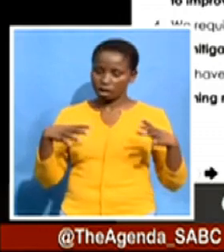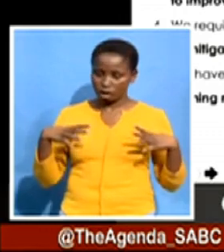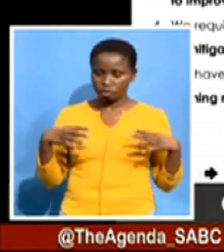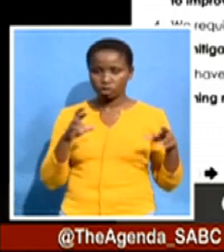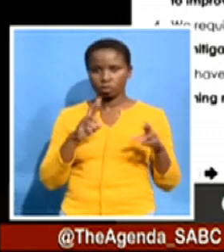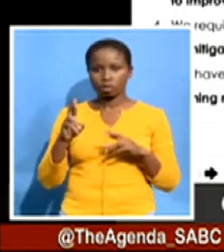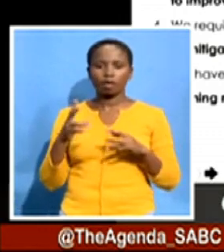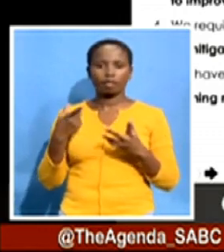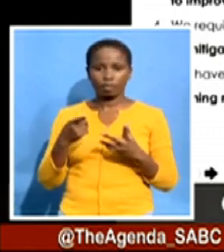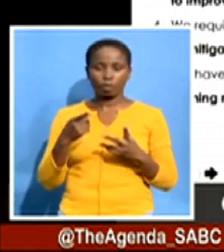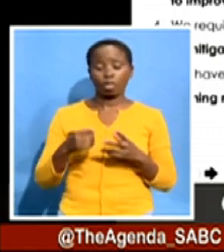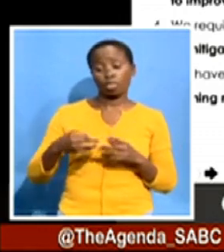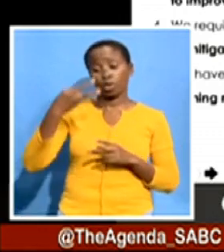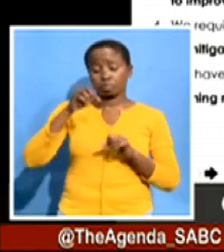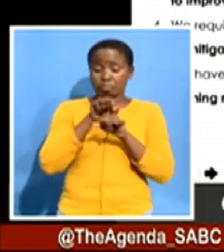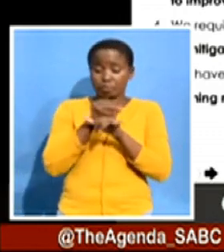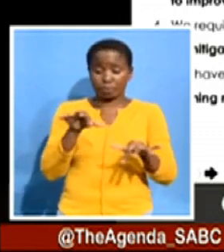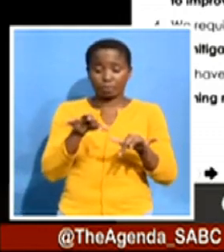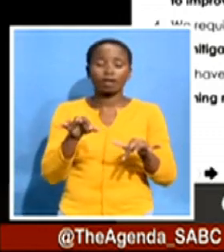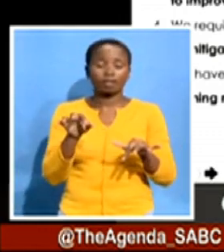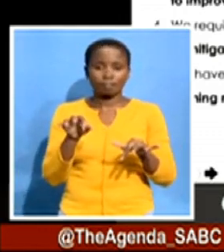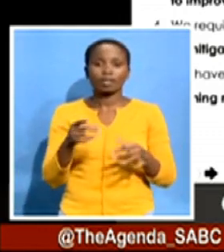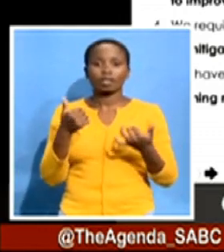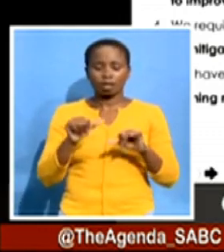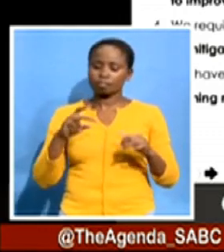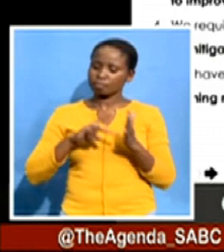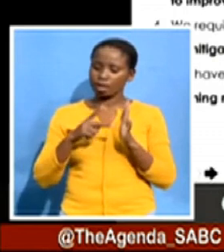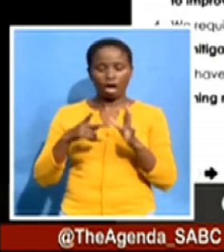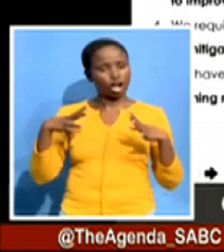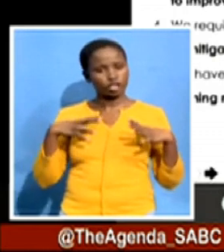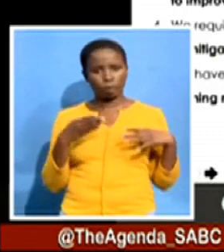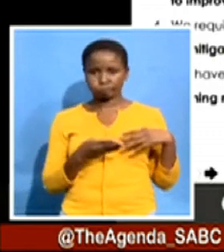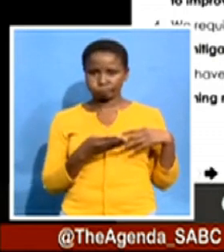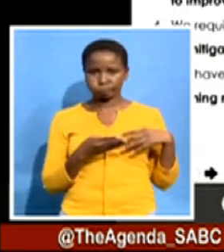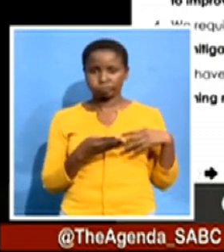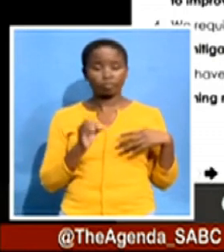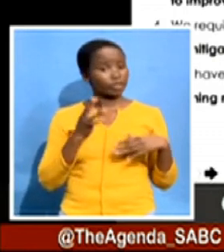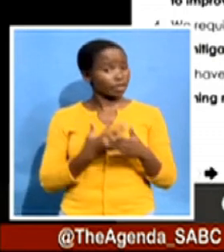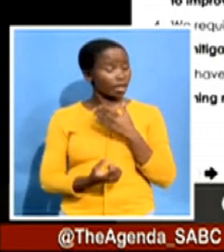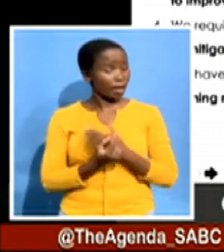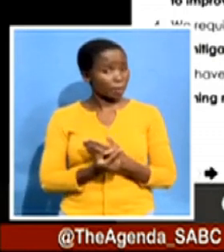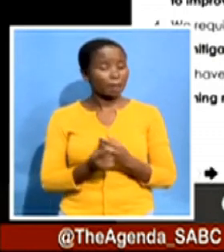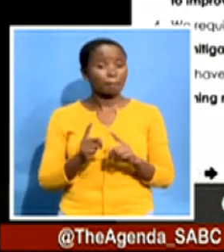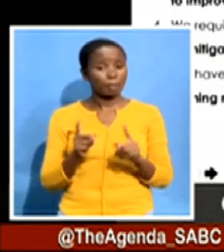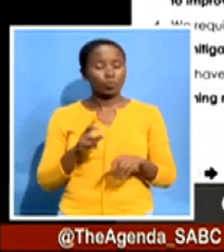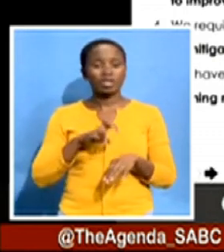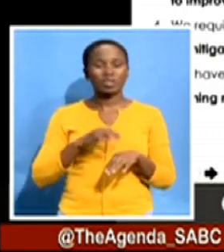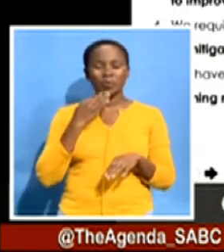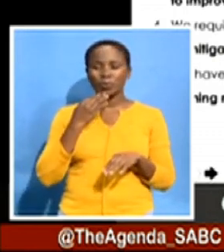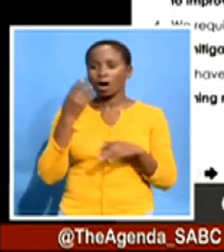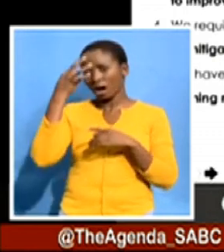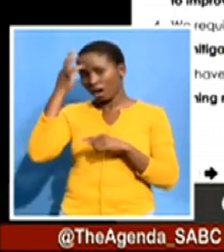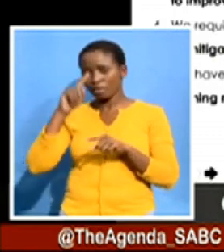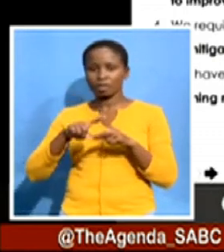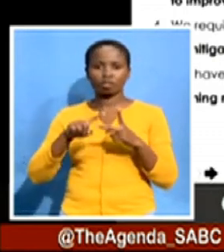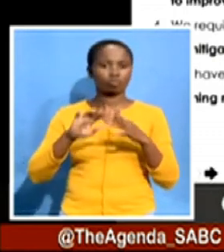detailed plans for the third wave when and if it arrives. But we need this whole of government and whole of society response to mitigate this